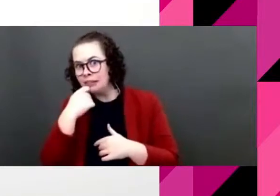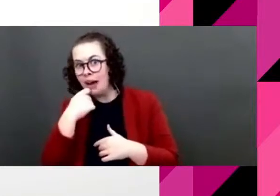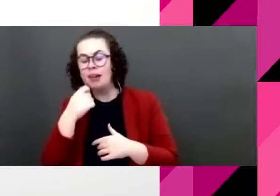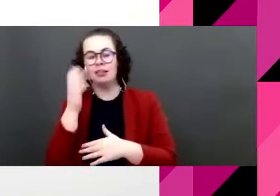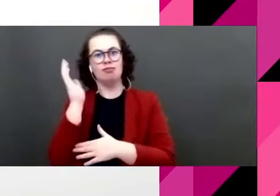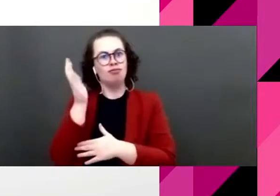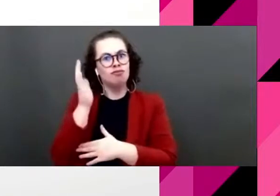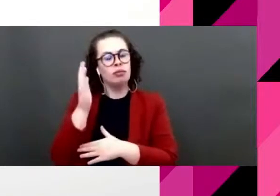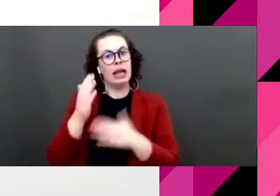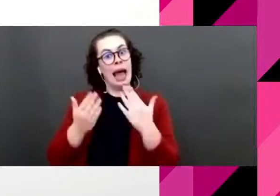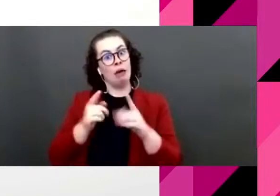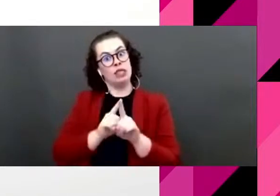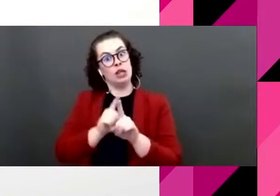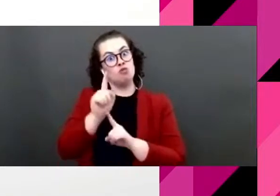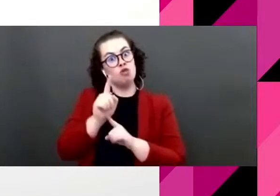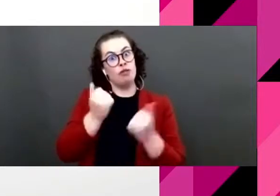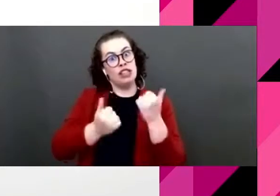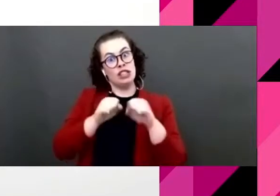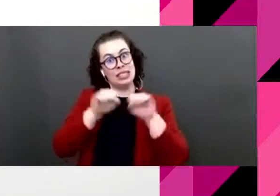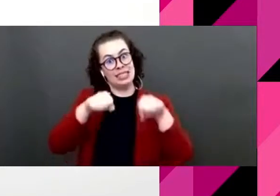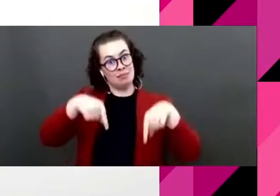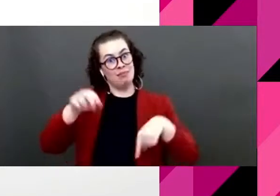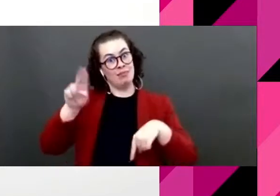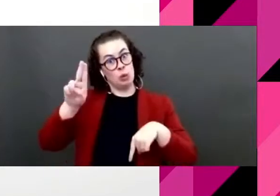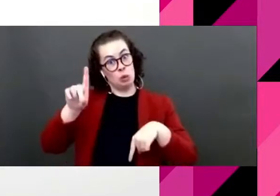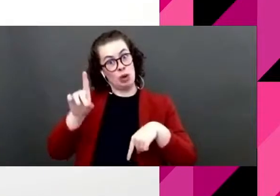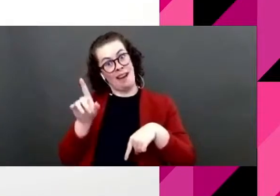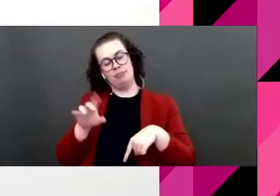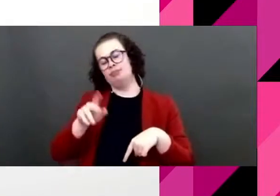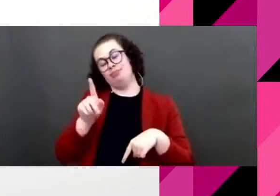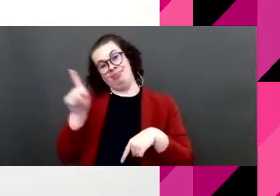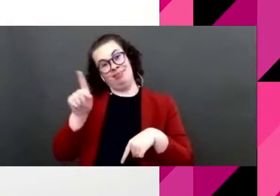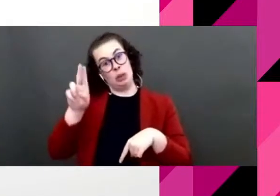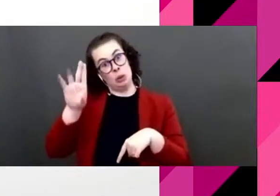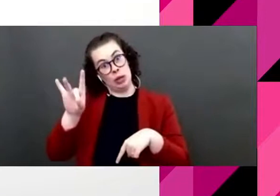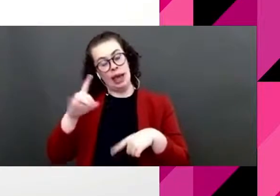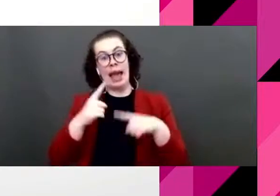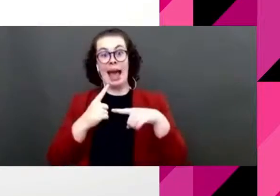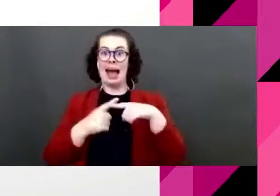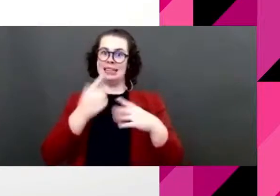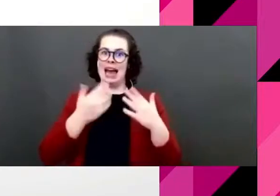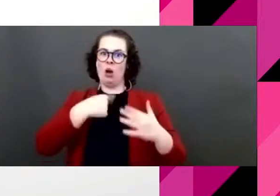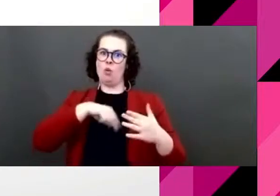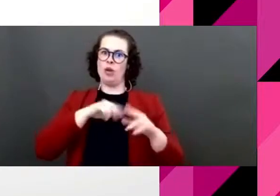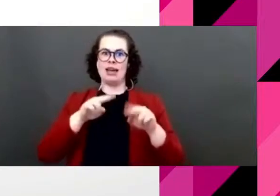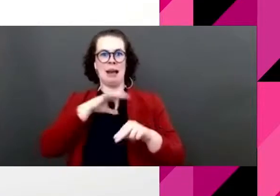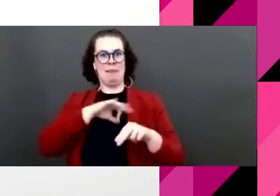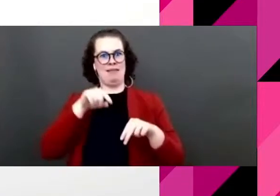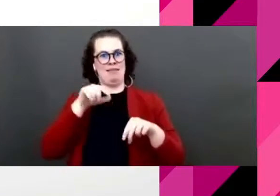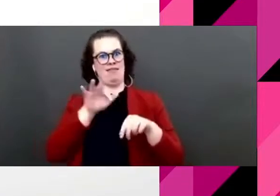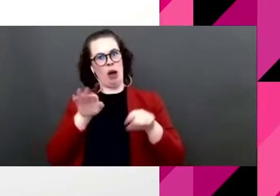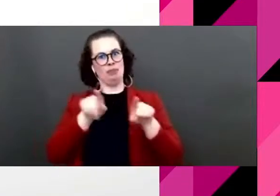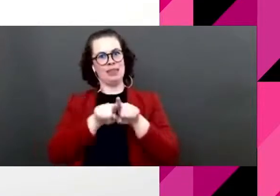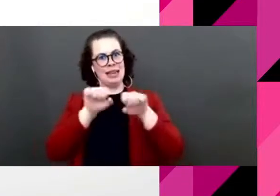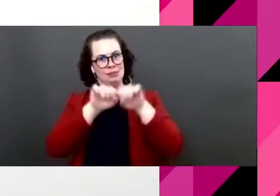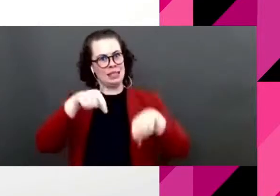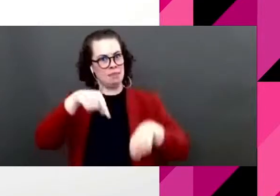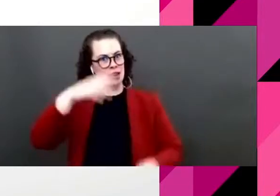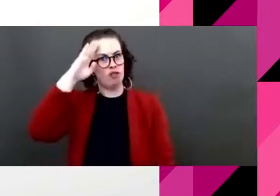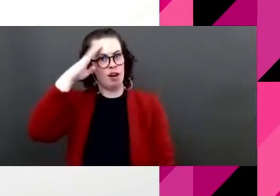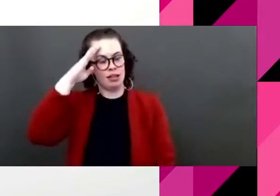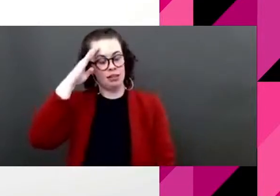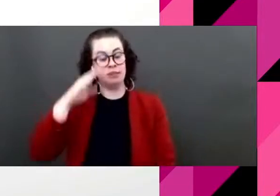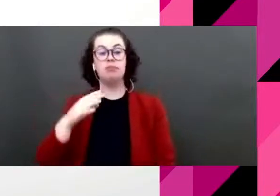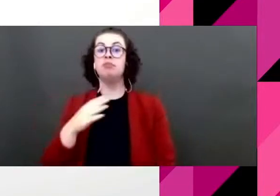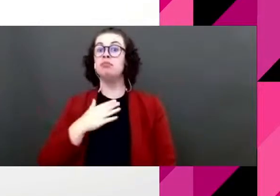operation of the criminal justice system in the UK and how we too might benefit from such a system here in Ireland. And again, just a